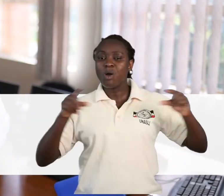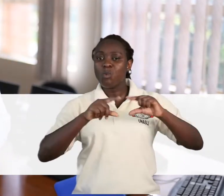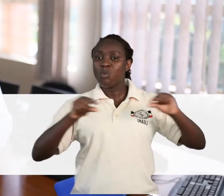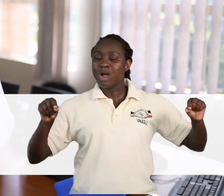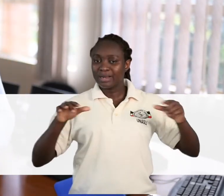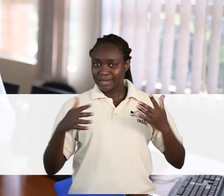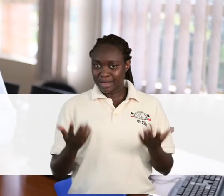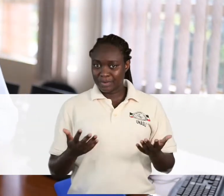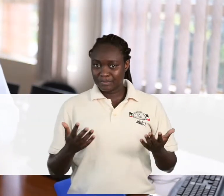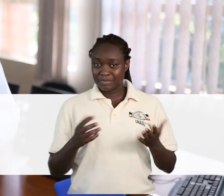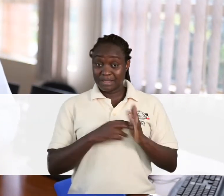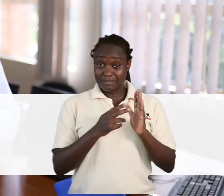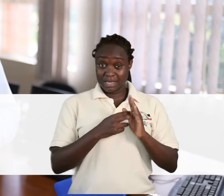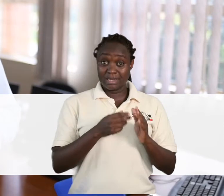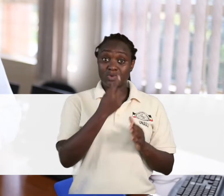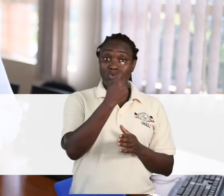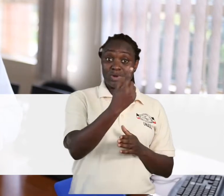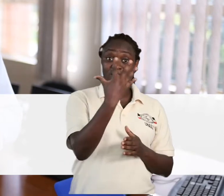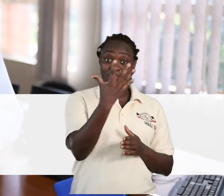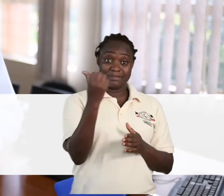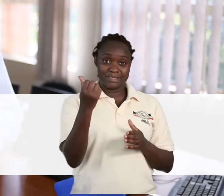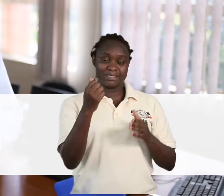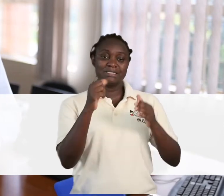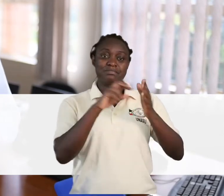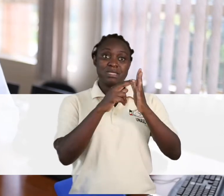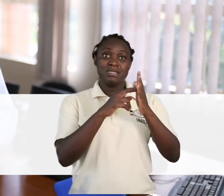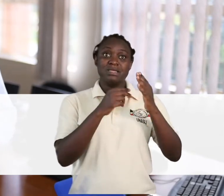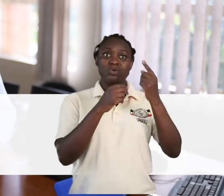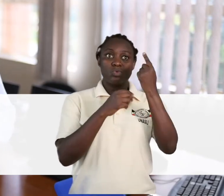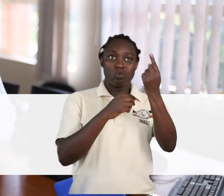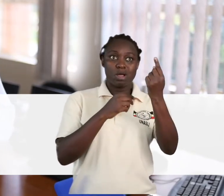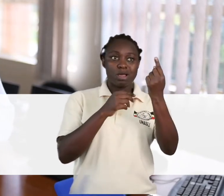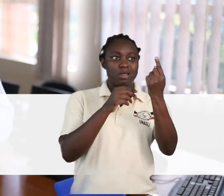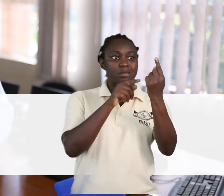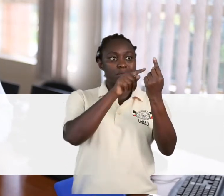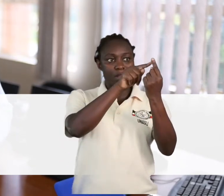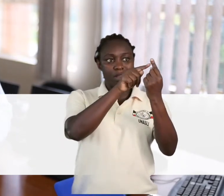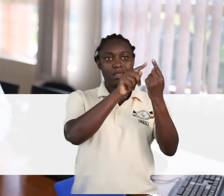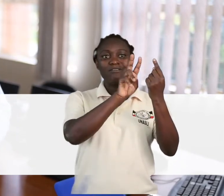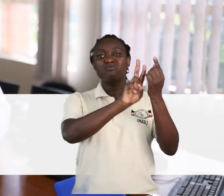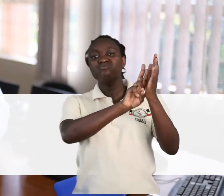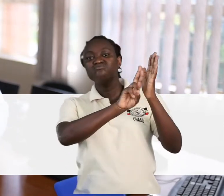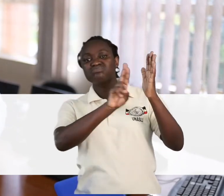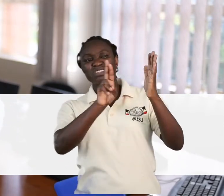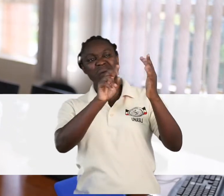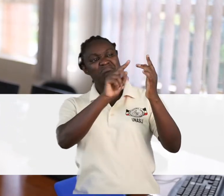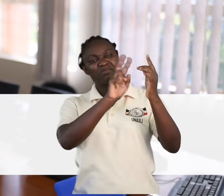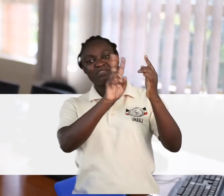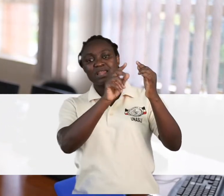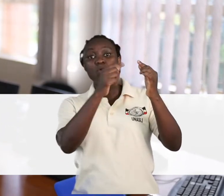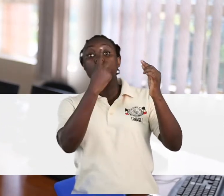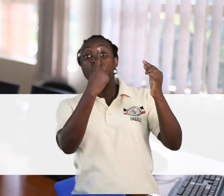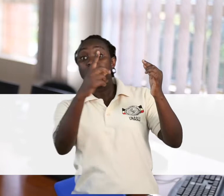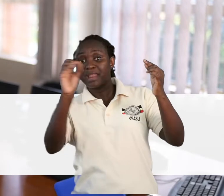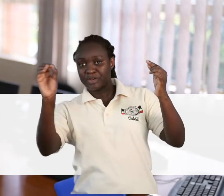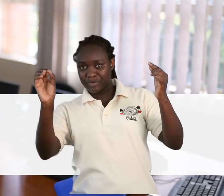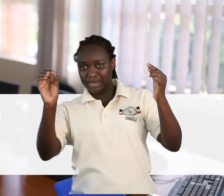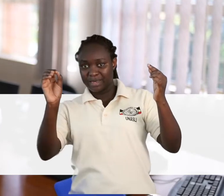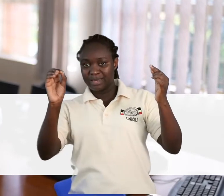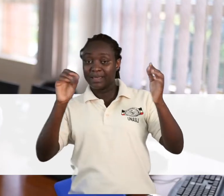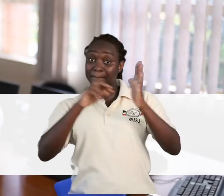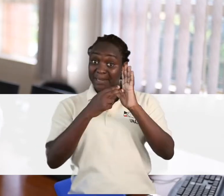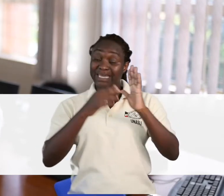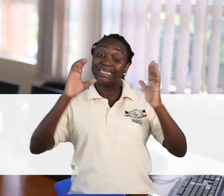going to split 100. What is the numeral for 100? That is it. It is